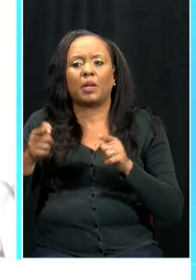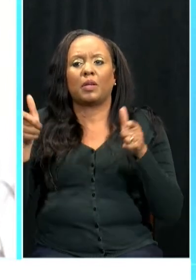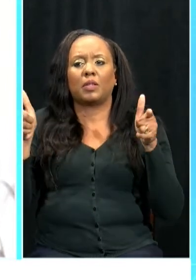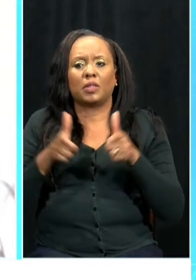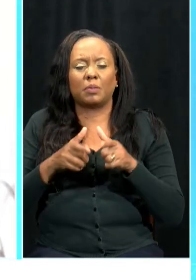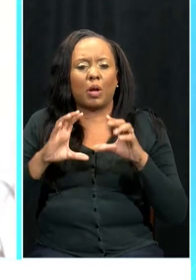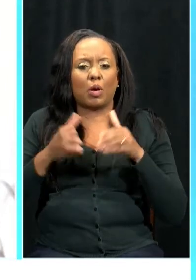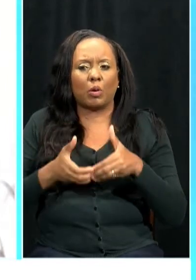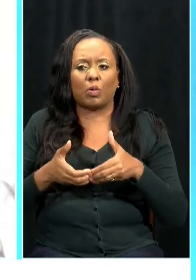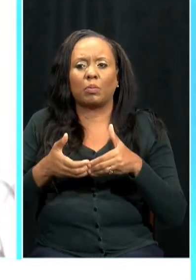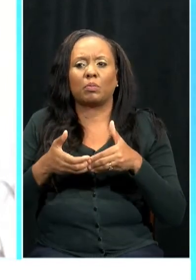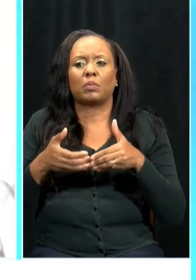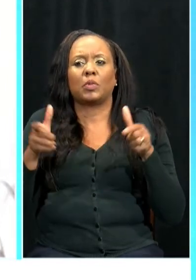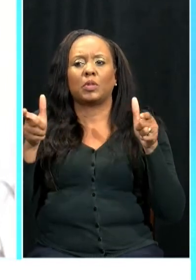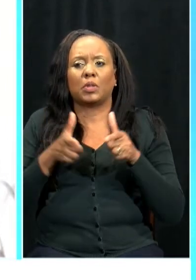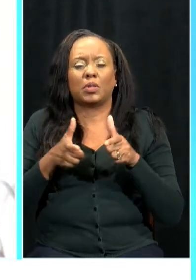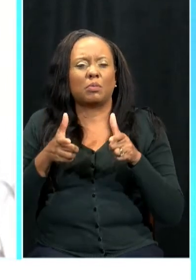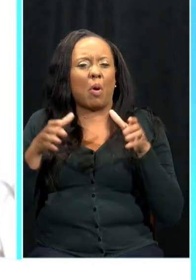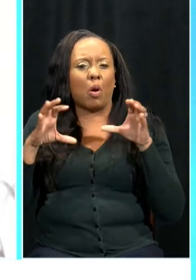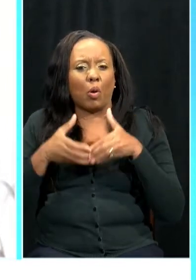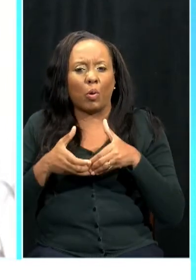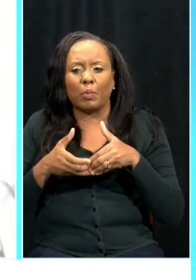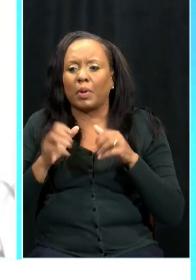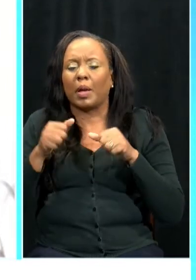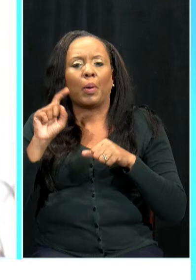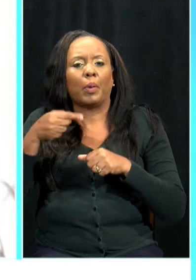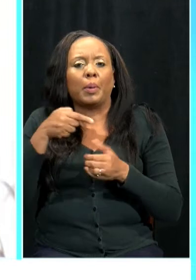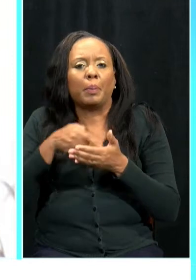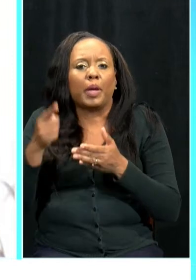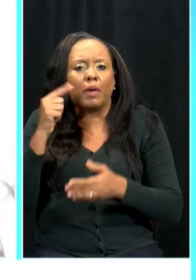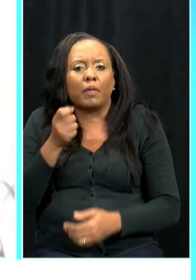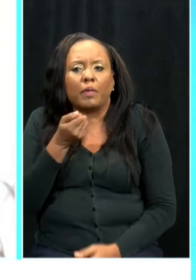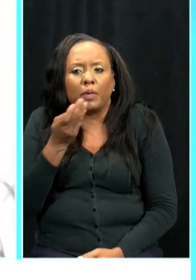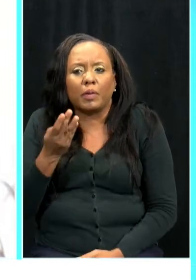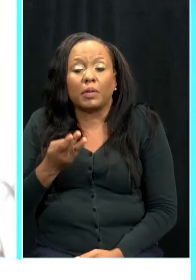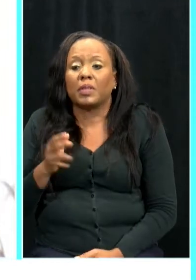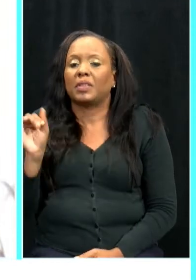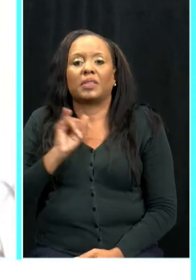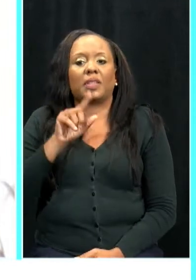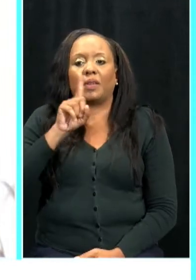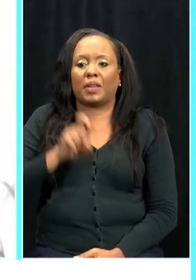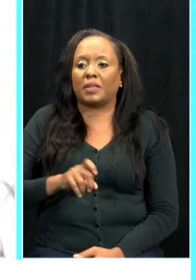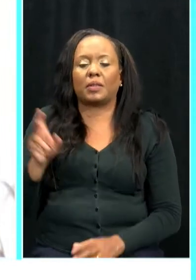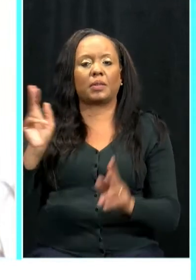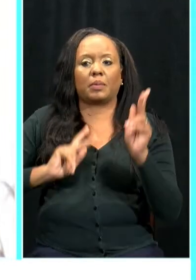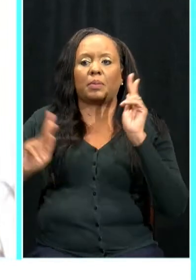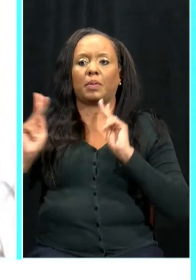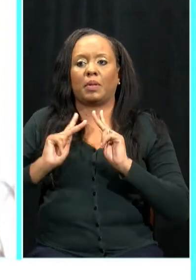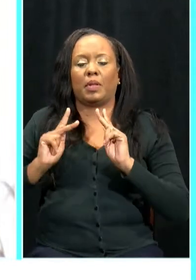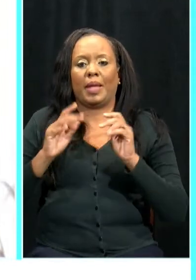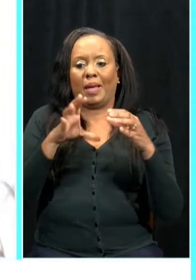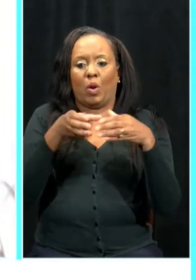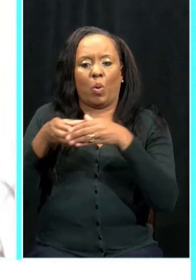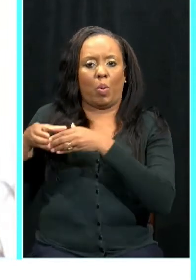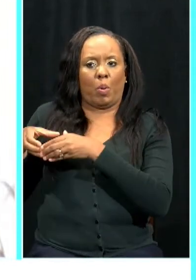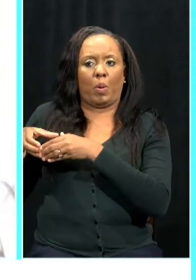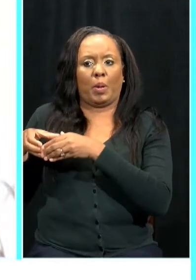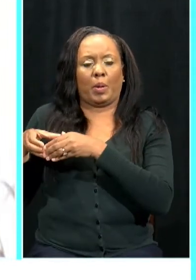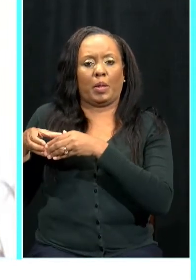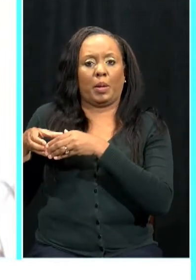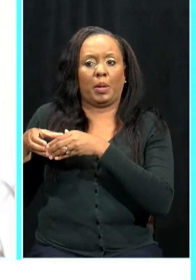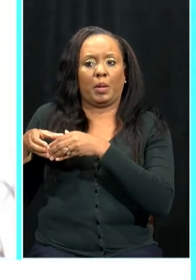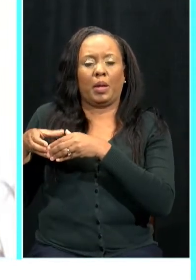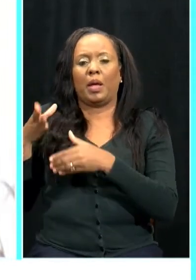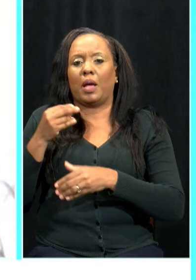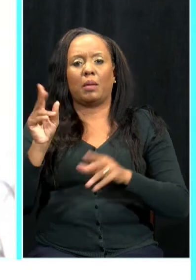same thing with this question, where you have people in quarantine and and the ones